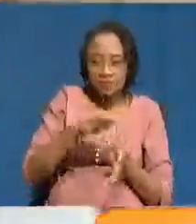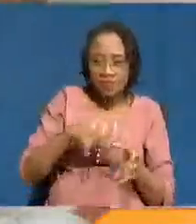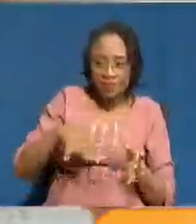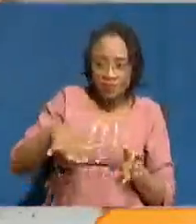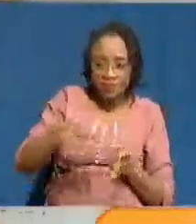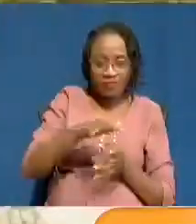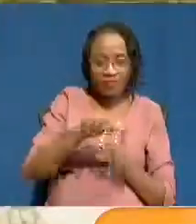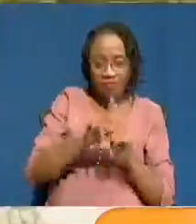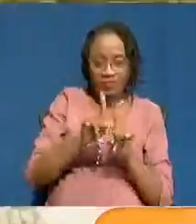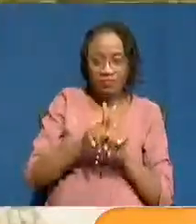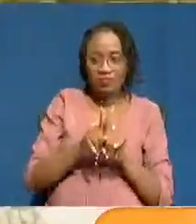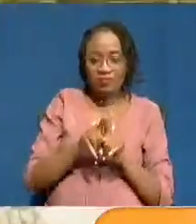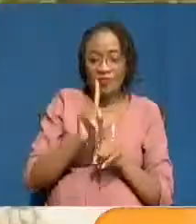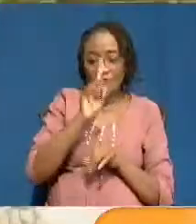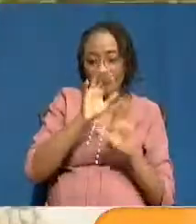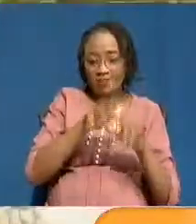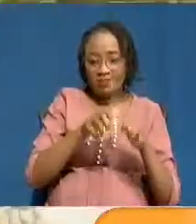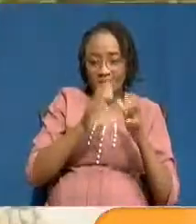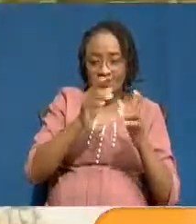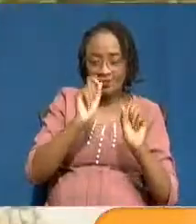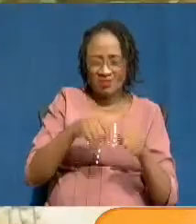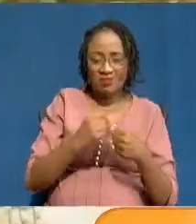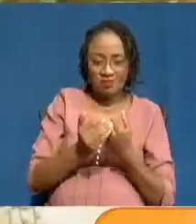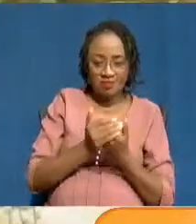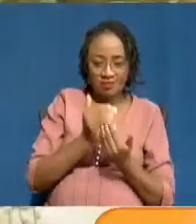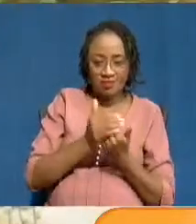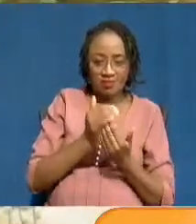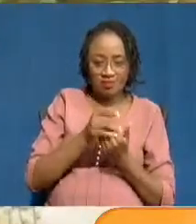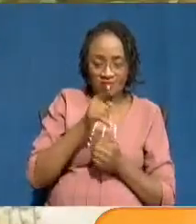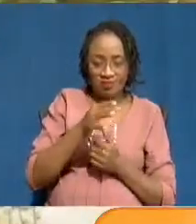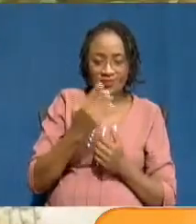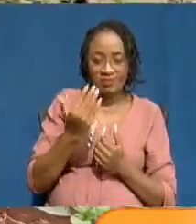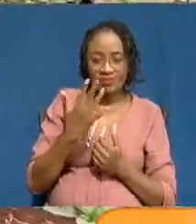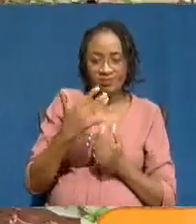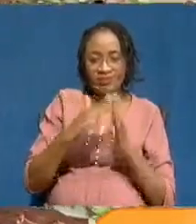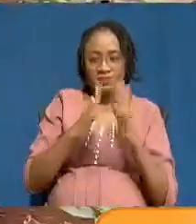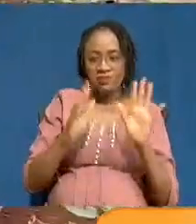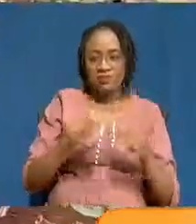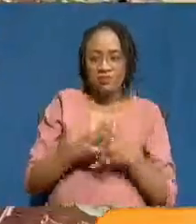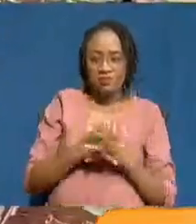that one farmer is able to maintain this greenhouse effortlessly.